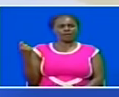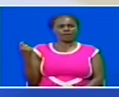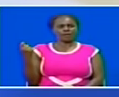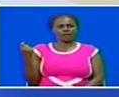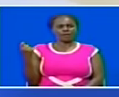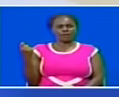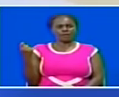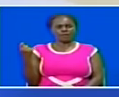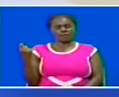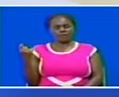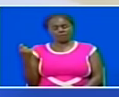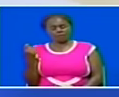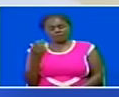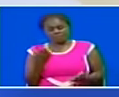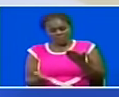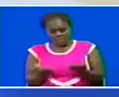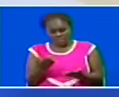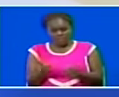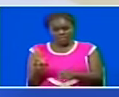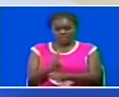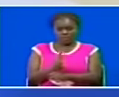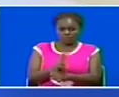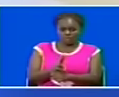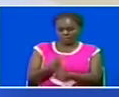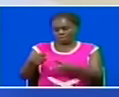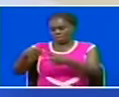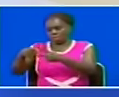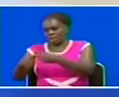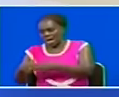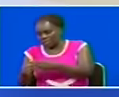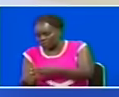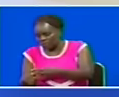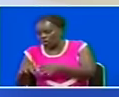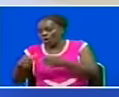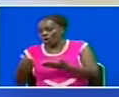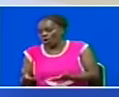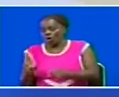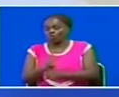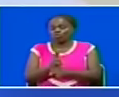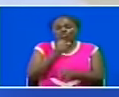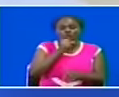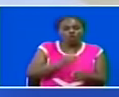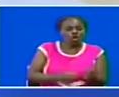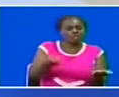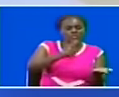Whether it is used the machines or manual,